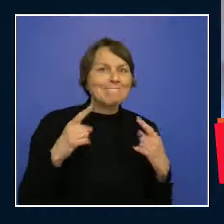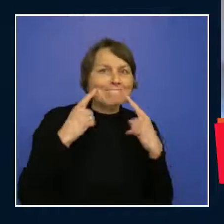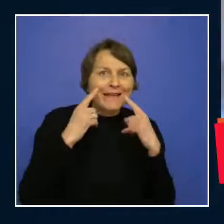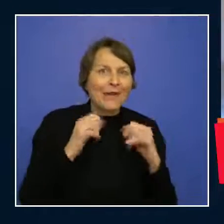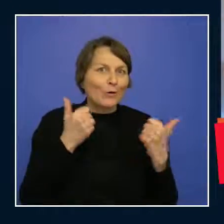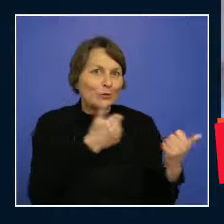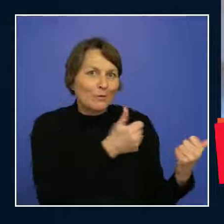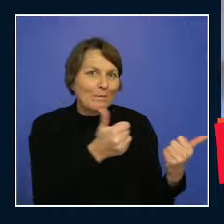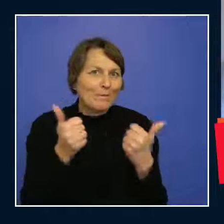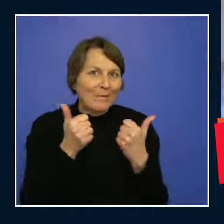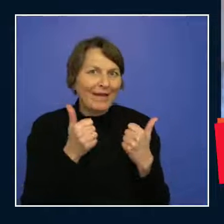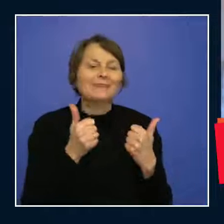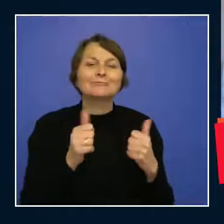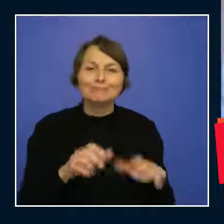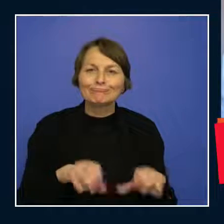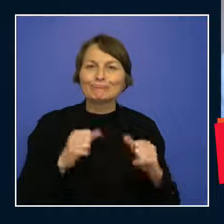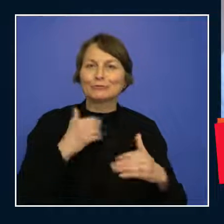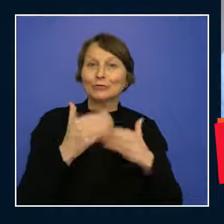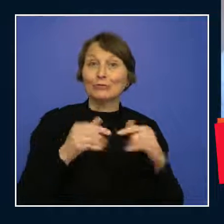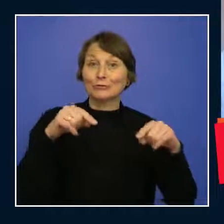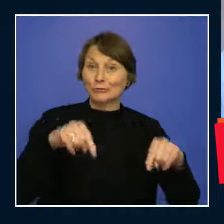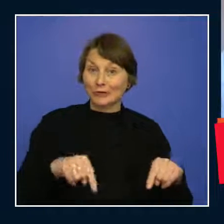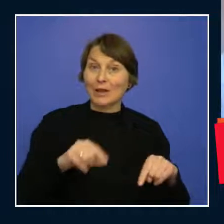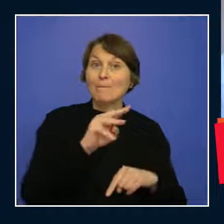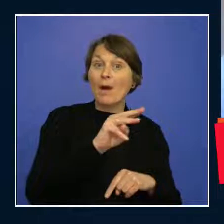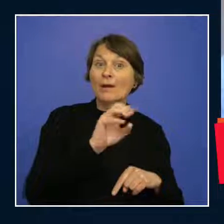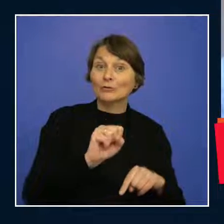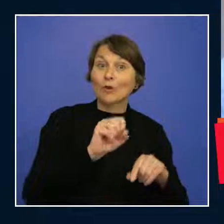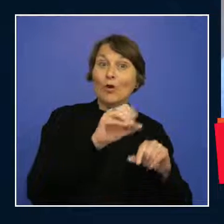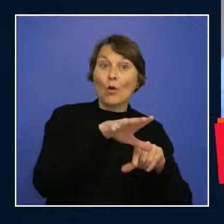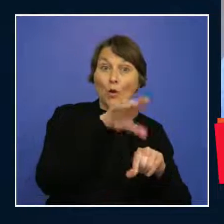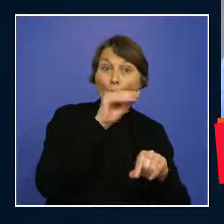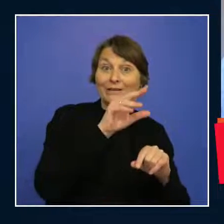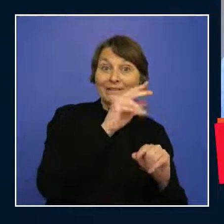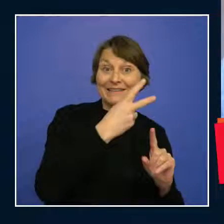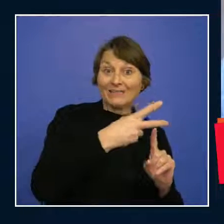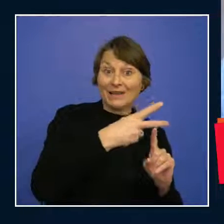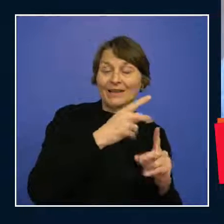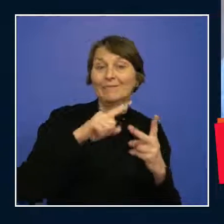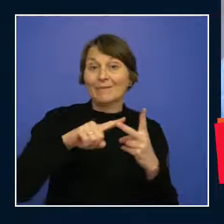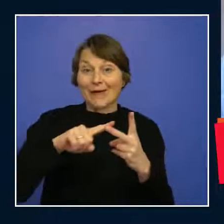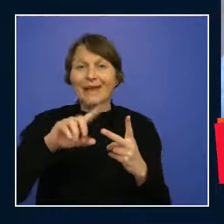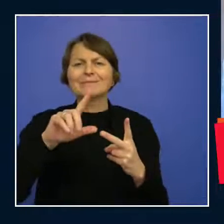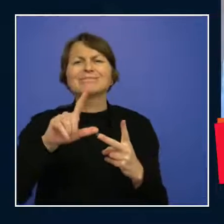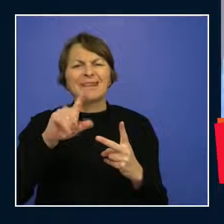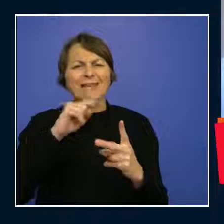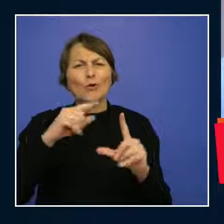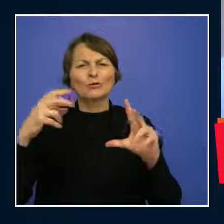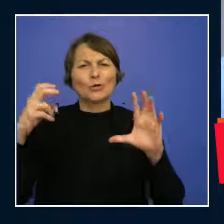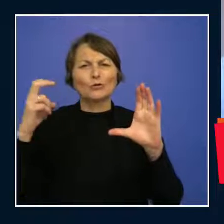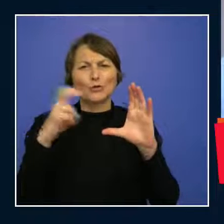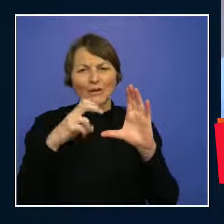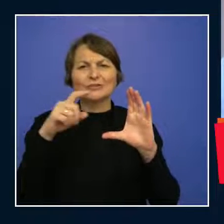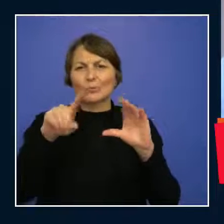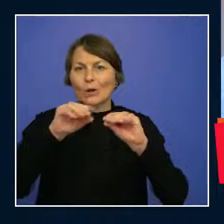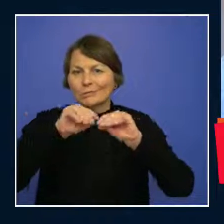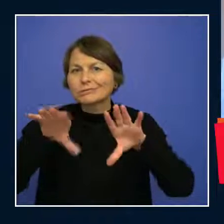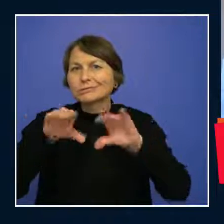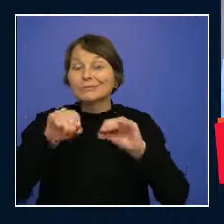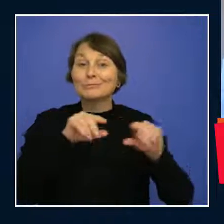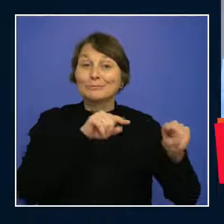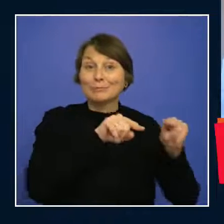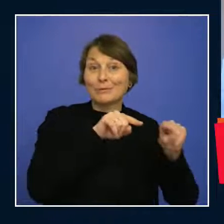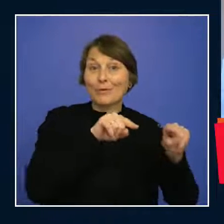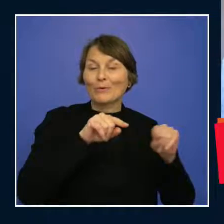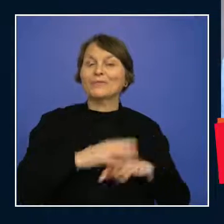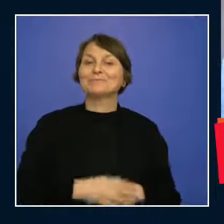Today's show is live on Microsoft Learn TV, Microsoft Twitch, as well as the DUG Virtual website. Before I introduce myself, I want to point out that we do